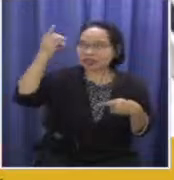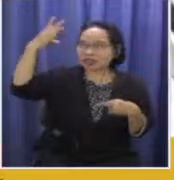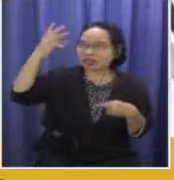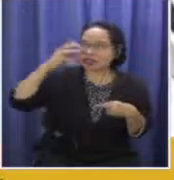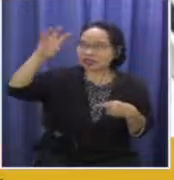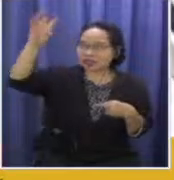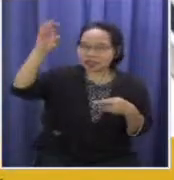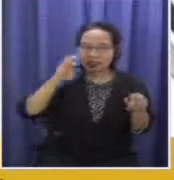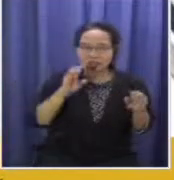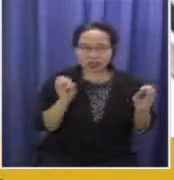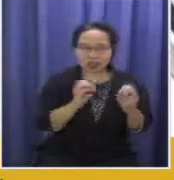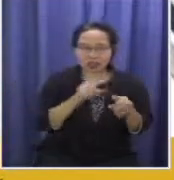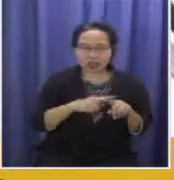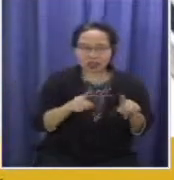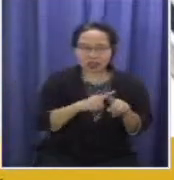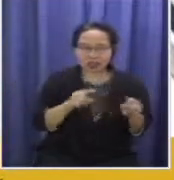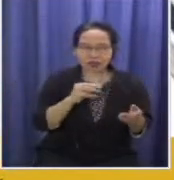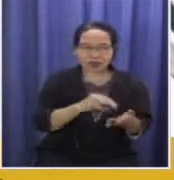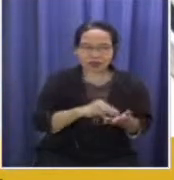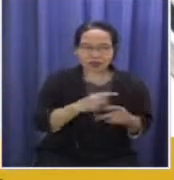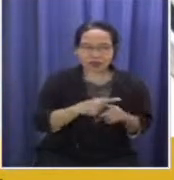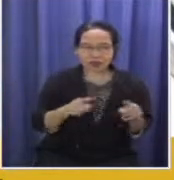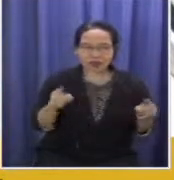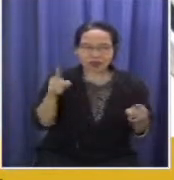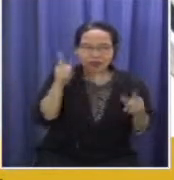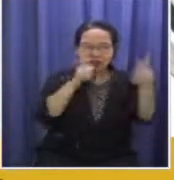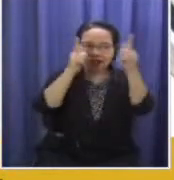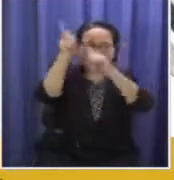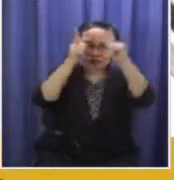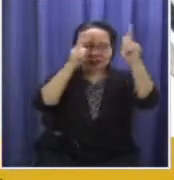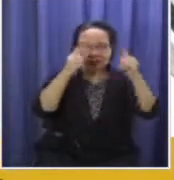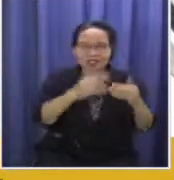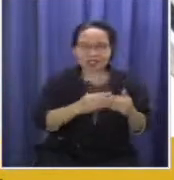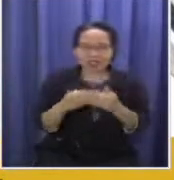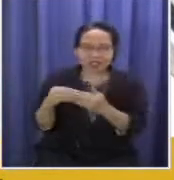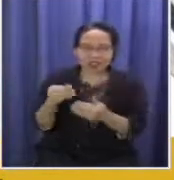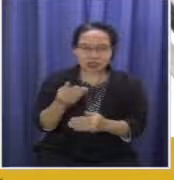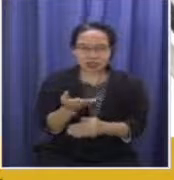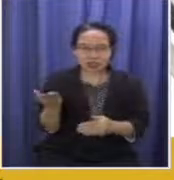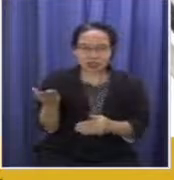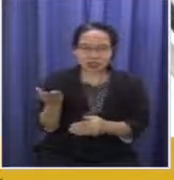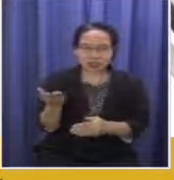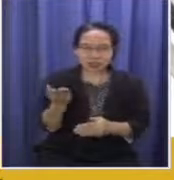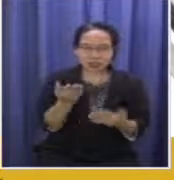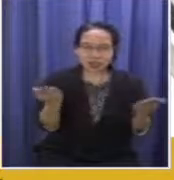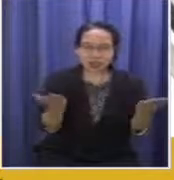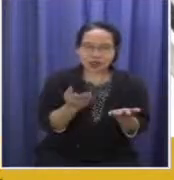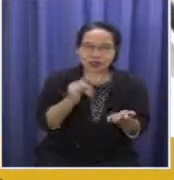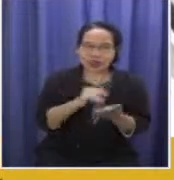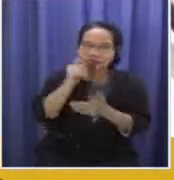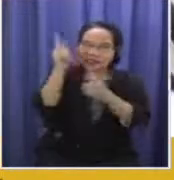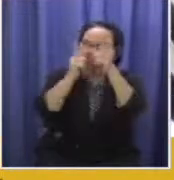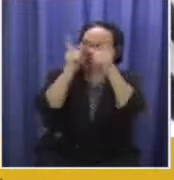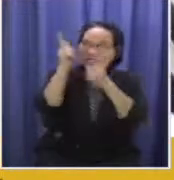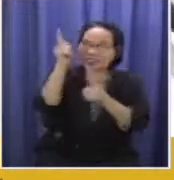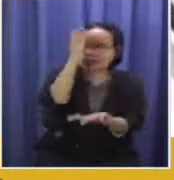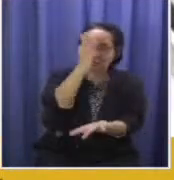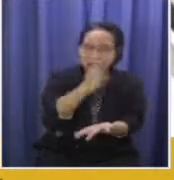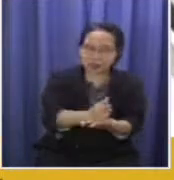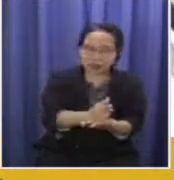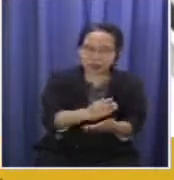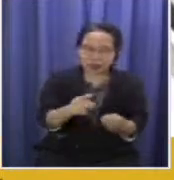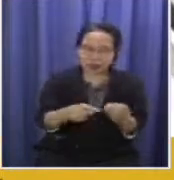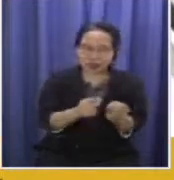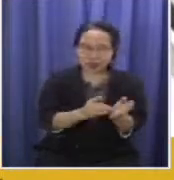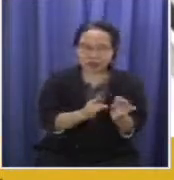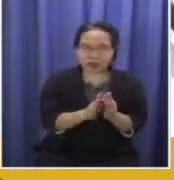be no distinguishing mark. But if a star will guide you, where that star will stop, according